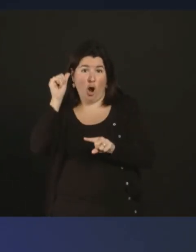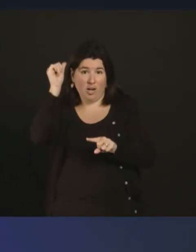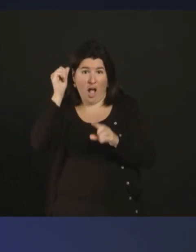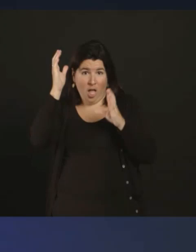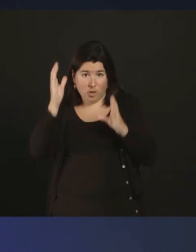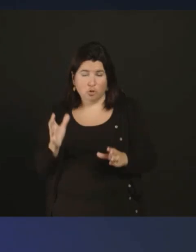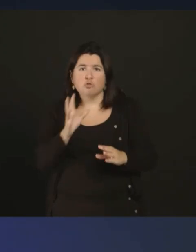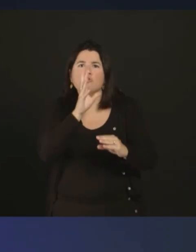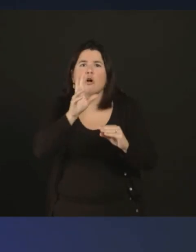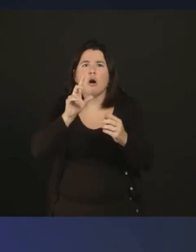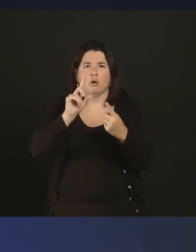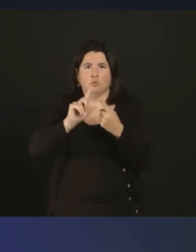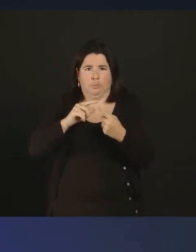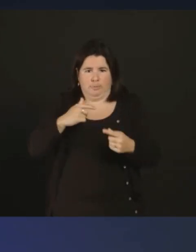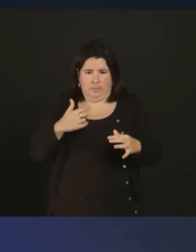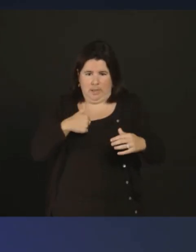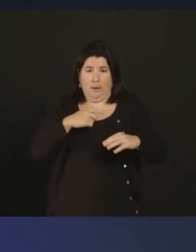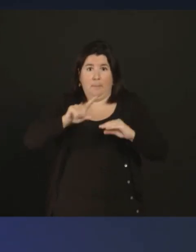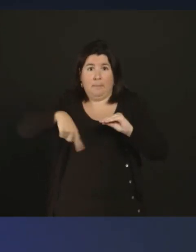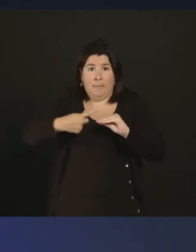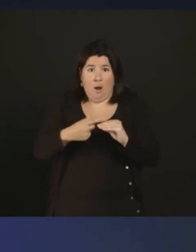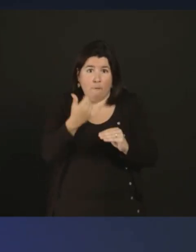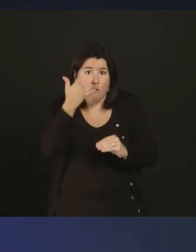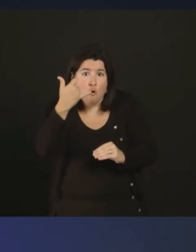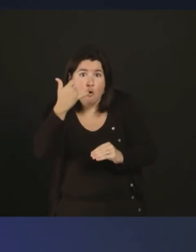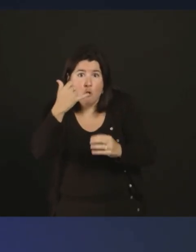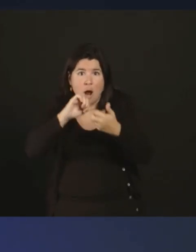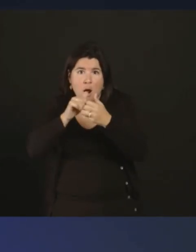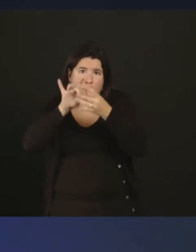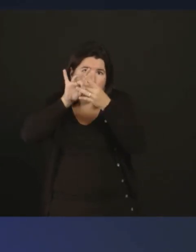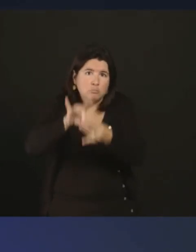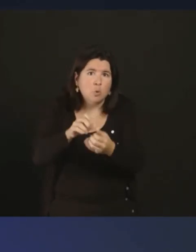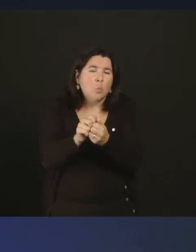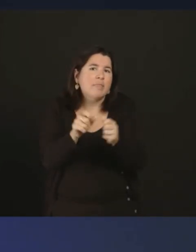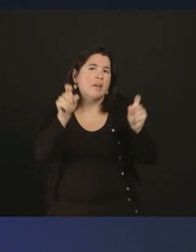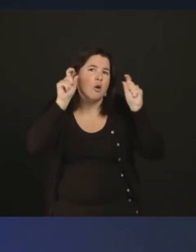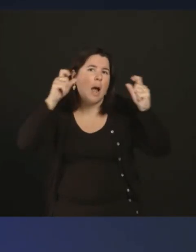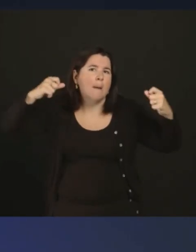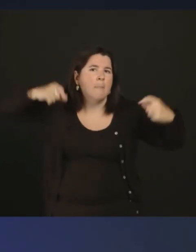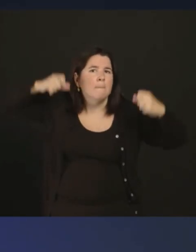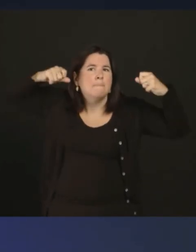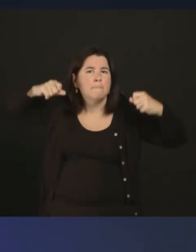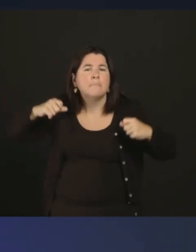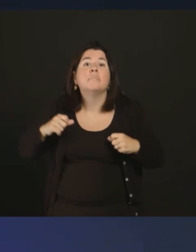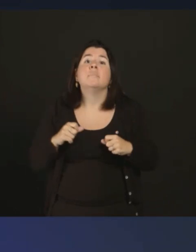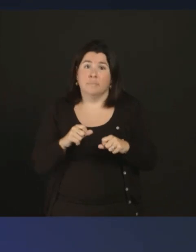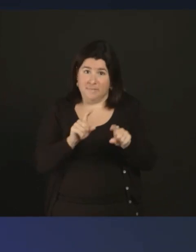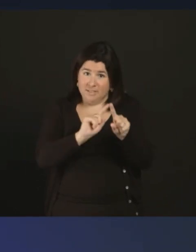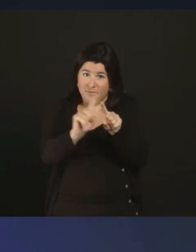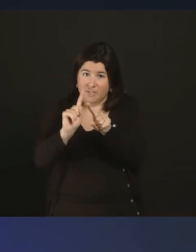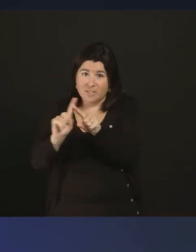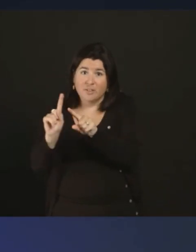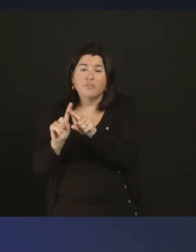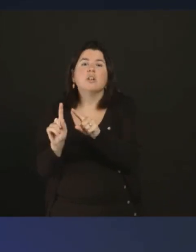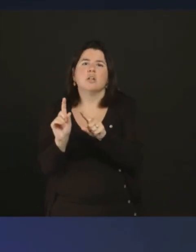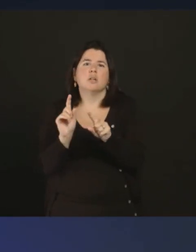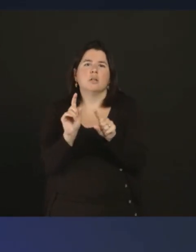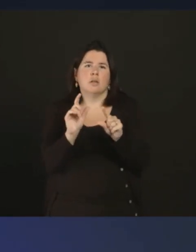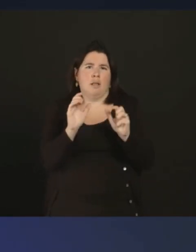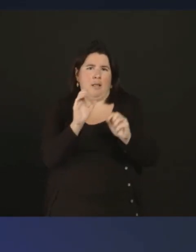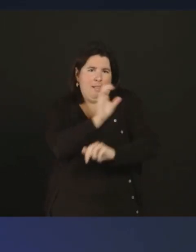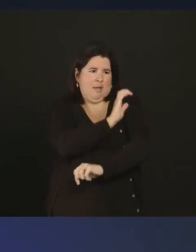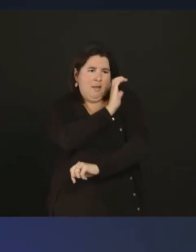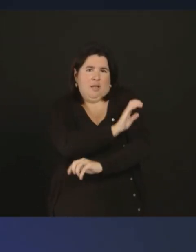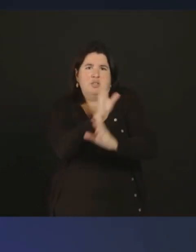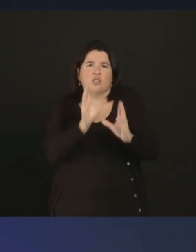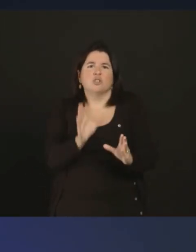my phone and other Bluetooth devices. Our clinicians provide state-of-the-art services for